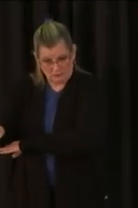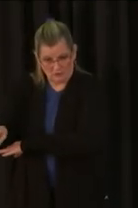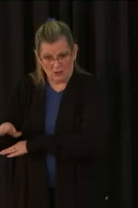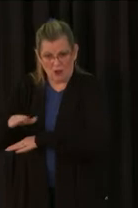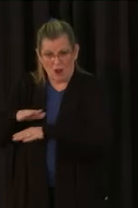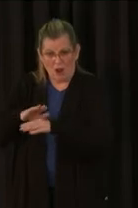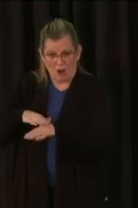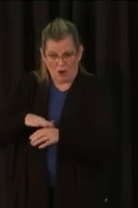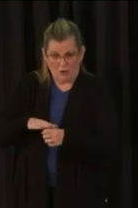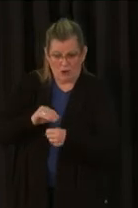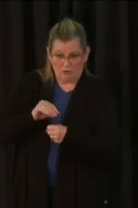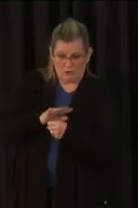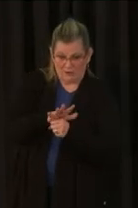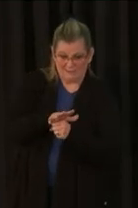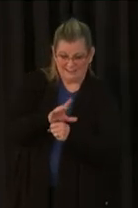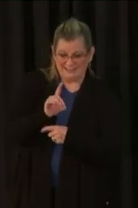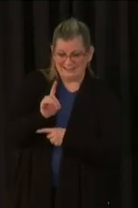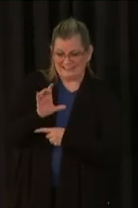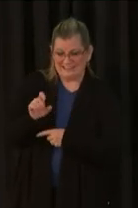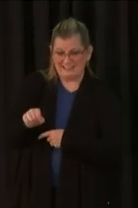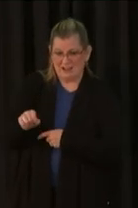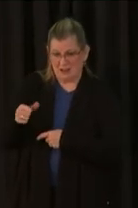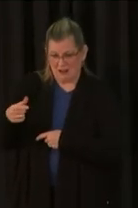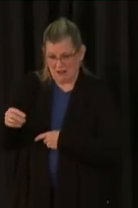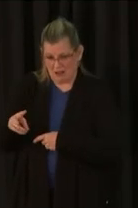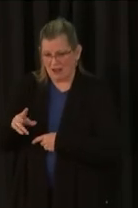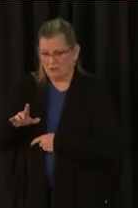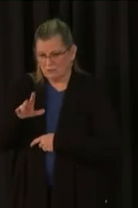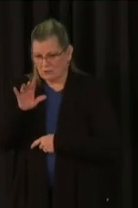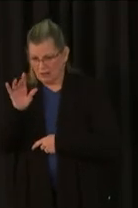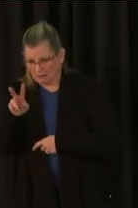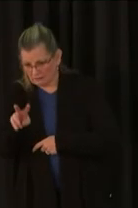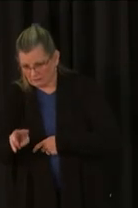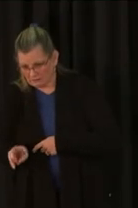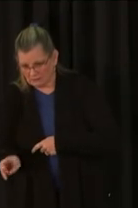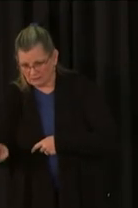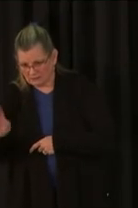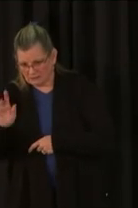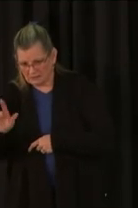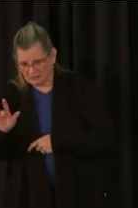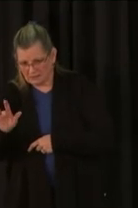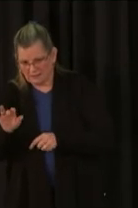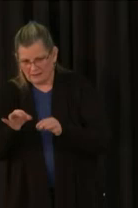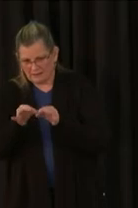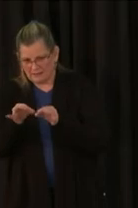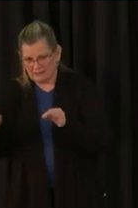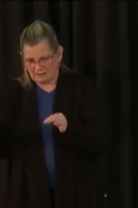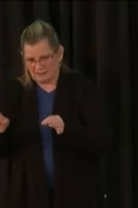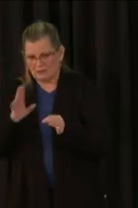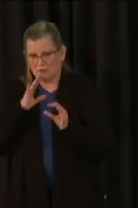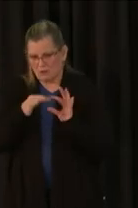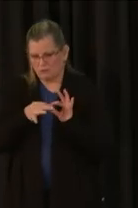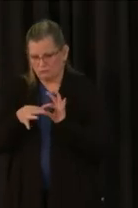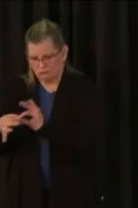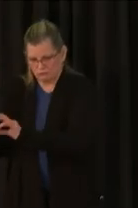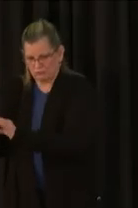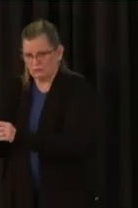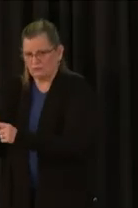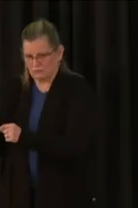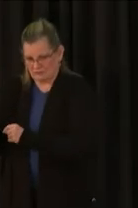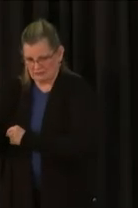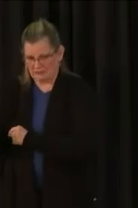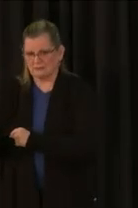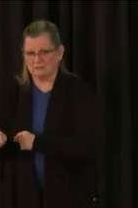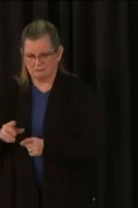coronavirus.dc.gov website /Bridge Fund. So if you go to the Bridge Fund page, you'll see a link there where you can just sign in and opt